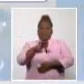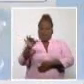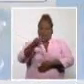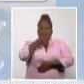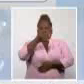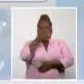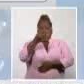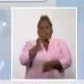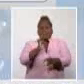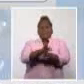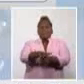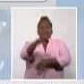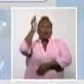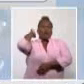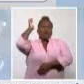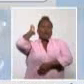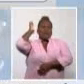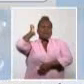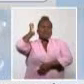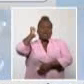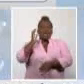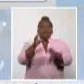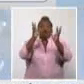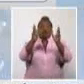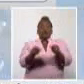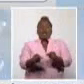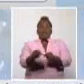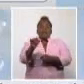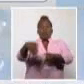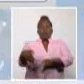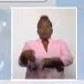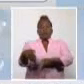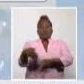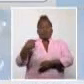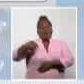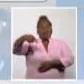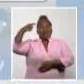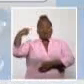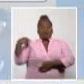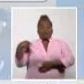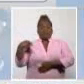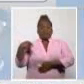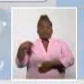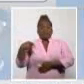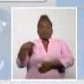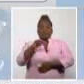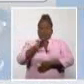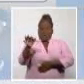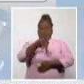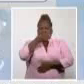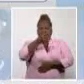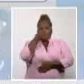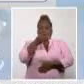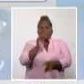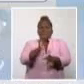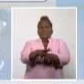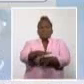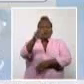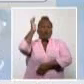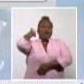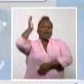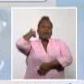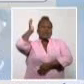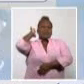712 or 41.6% of those diagnosed have a stable clinical evolution. As we explained at the beginning